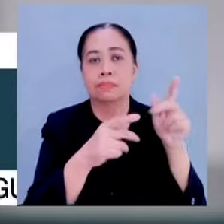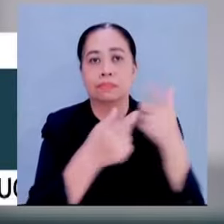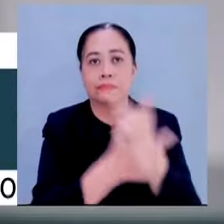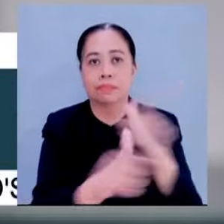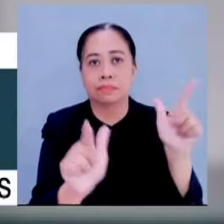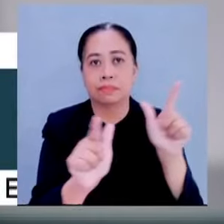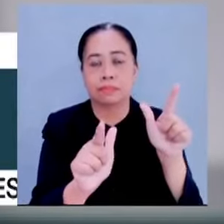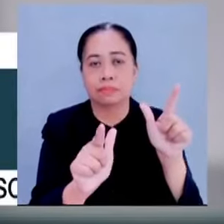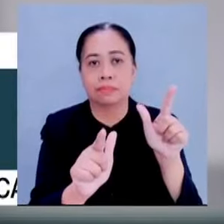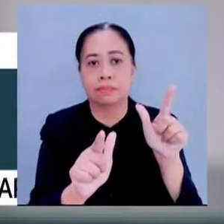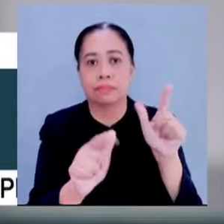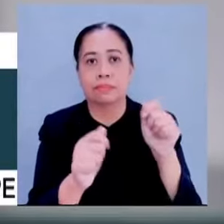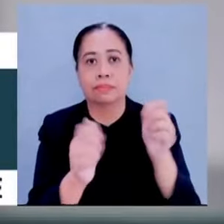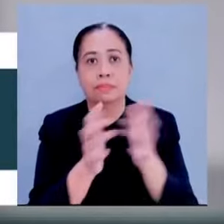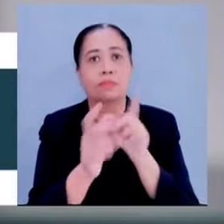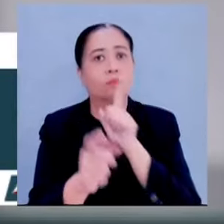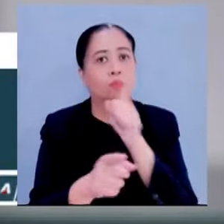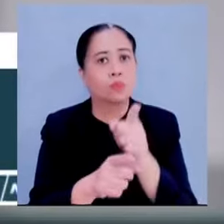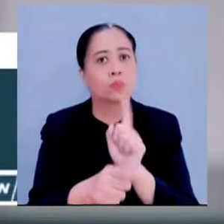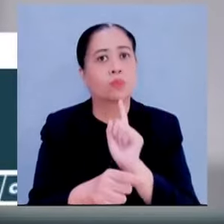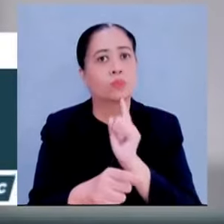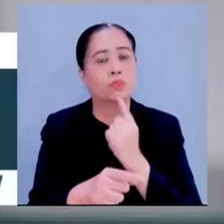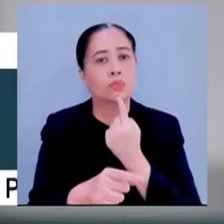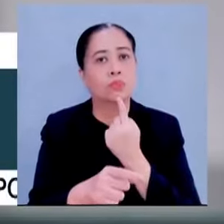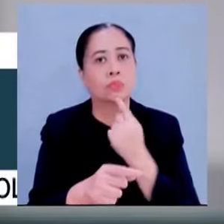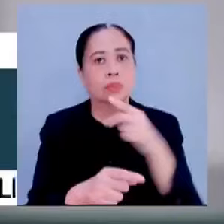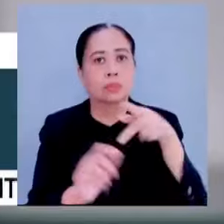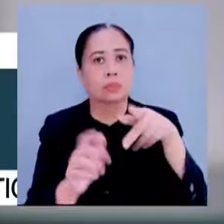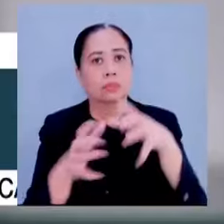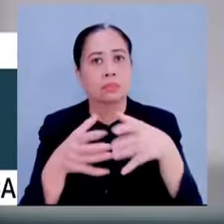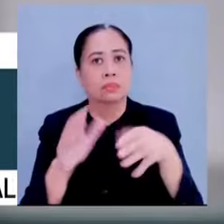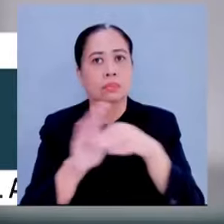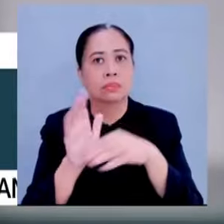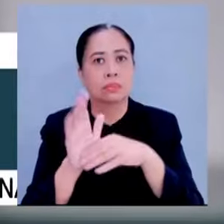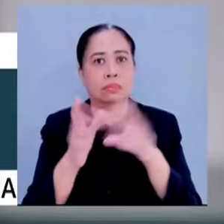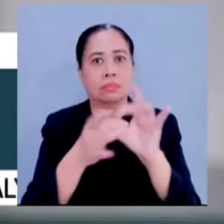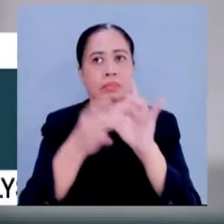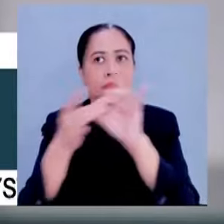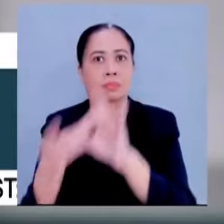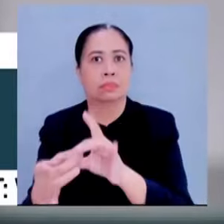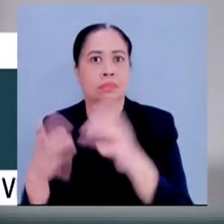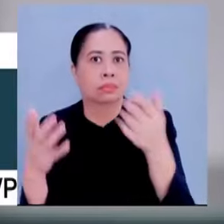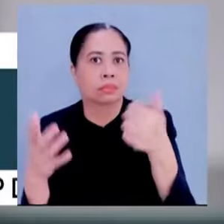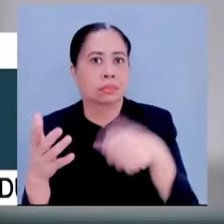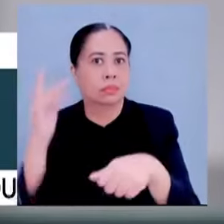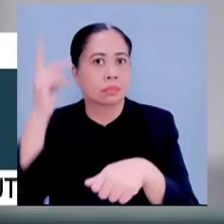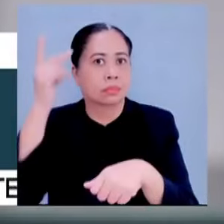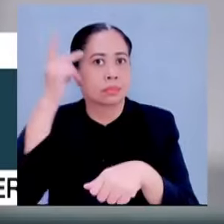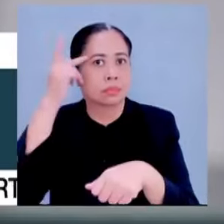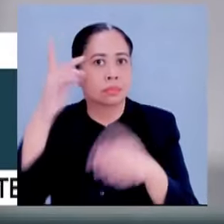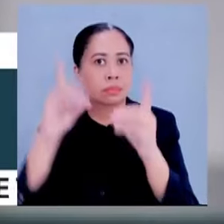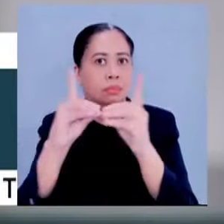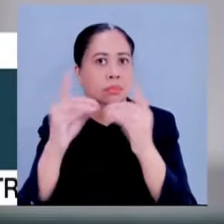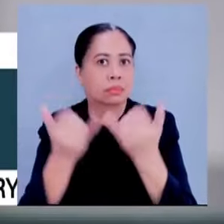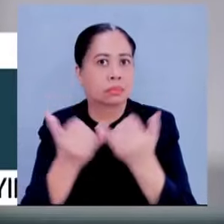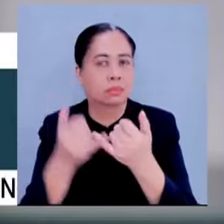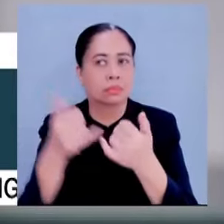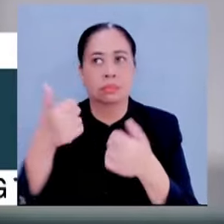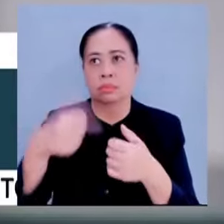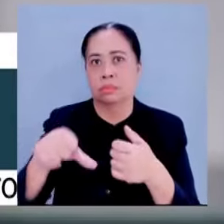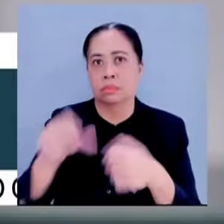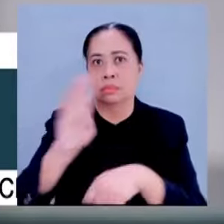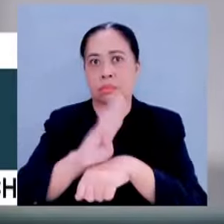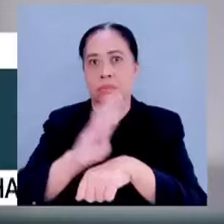ML is a genuine party list. It's not tied to any political dynasty or to any